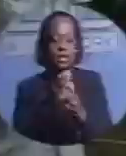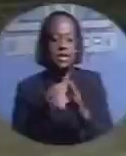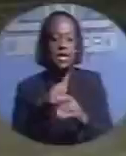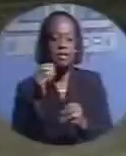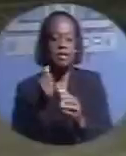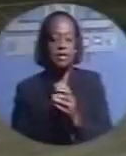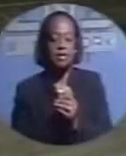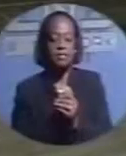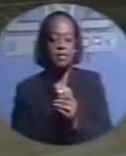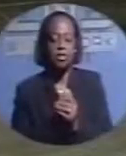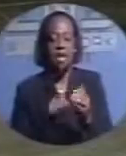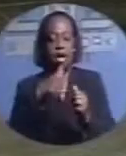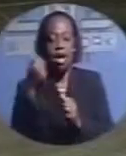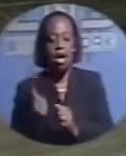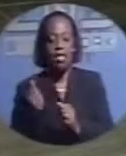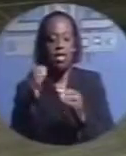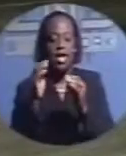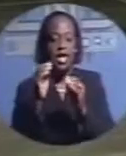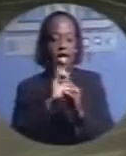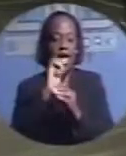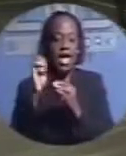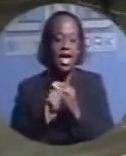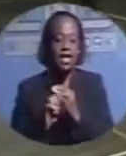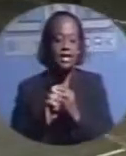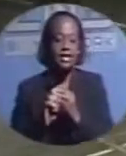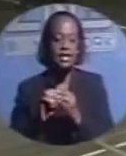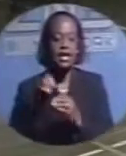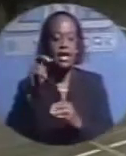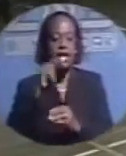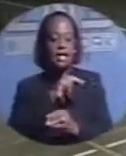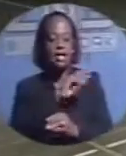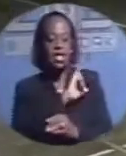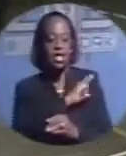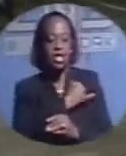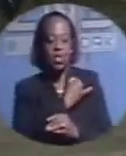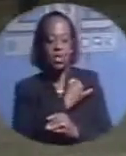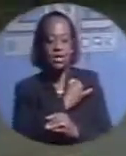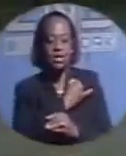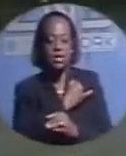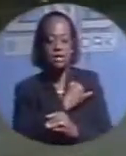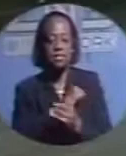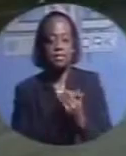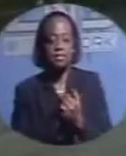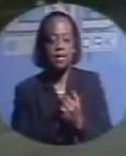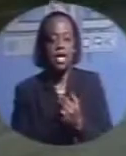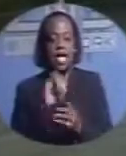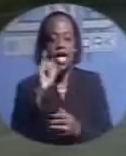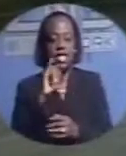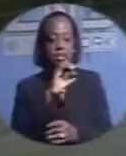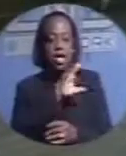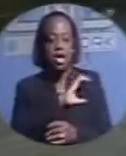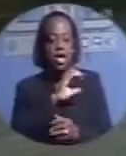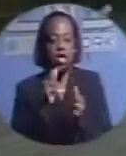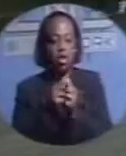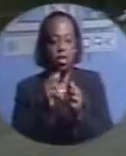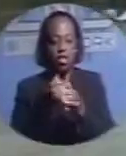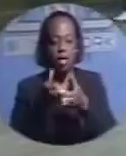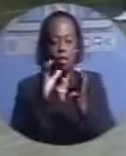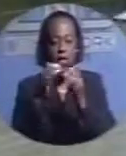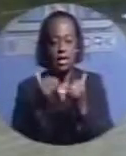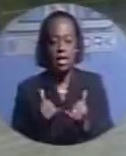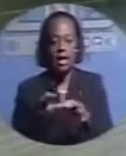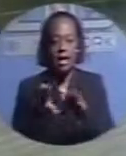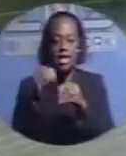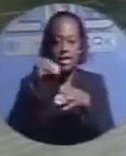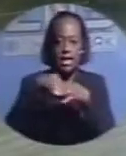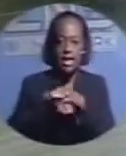two. On the other end, Nipsey Jones dialing it up from downtown. Ishmael Curtis with the ball now. He takes